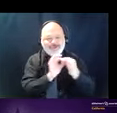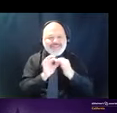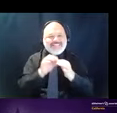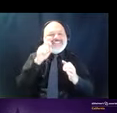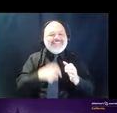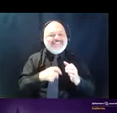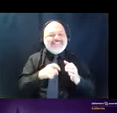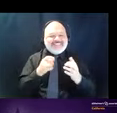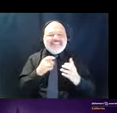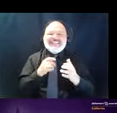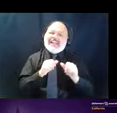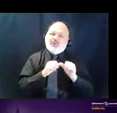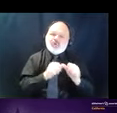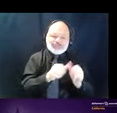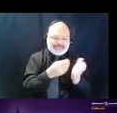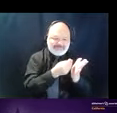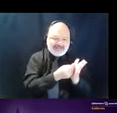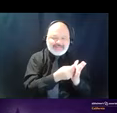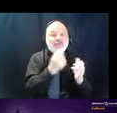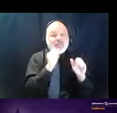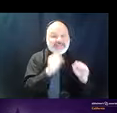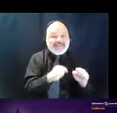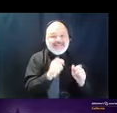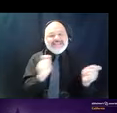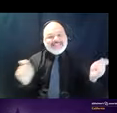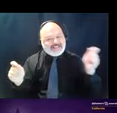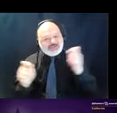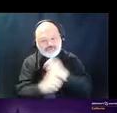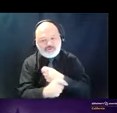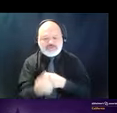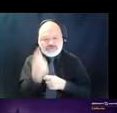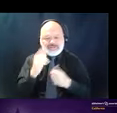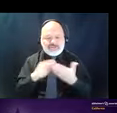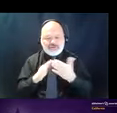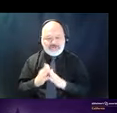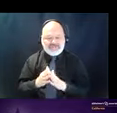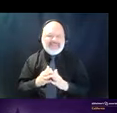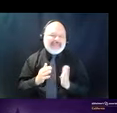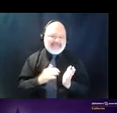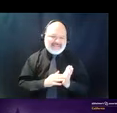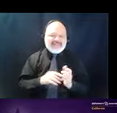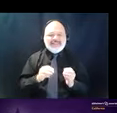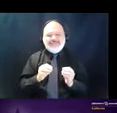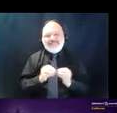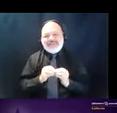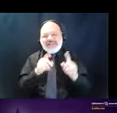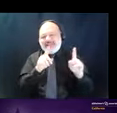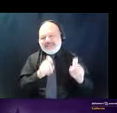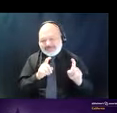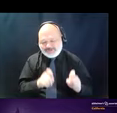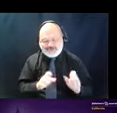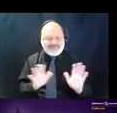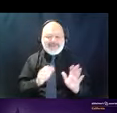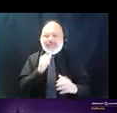constant funding so that we can transform something in the community. And again, it's more than a survey or maybe more than an